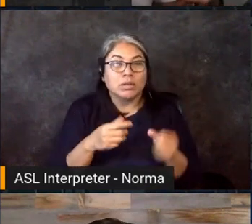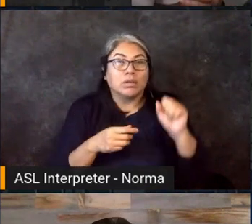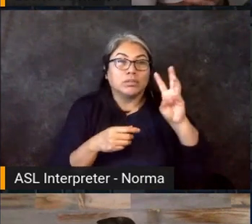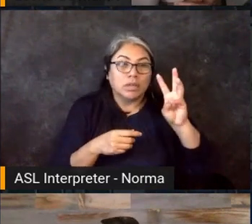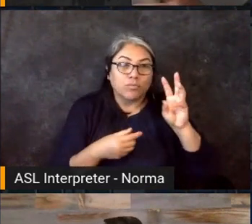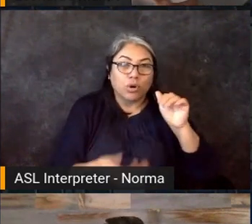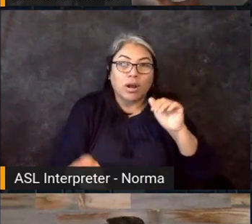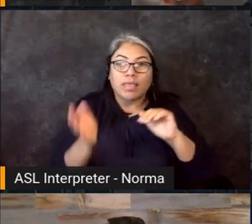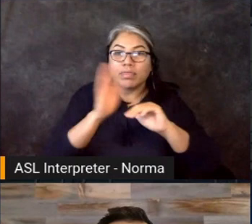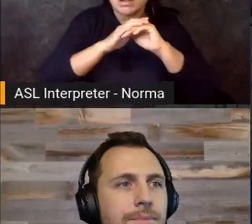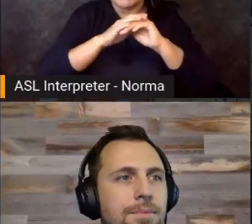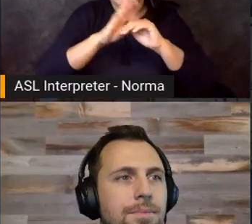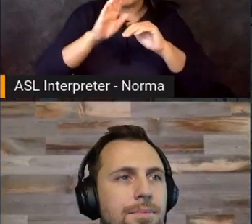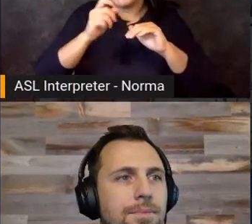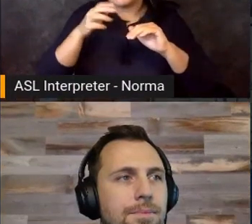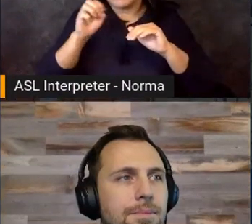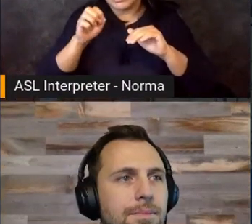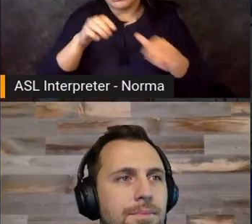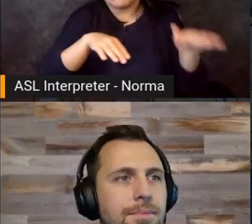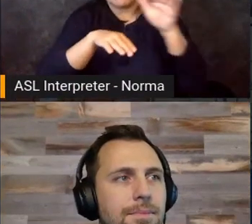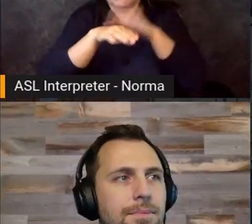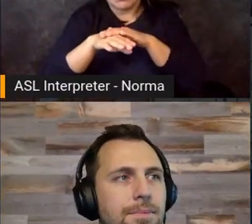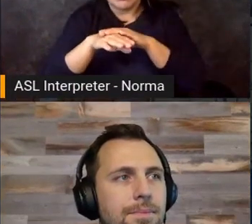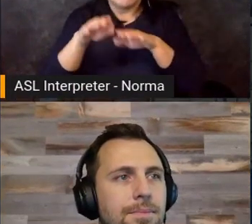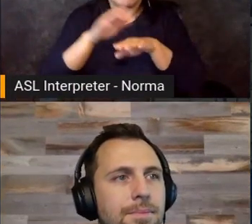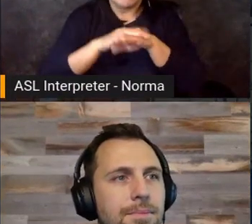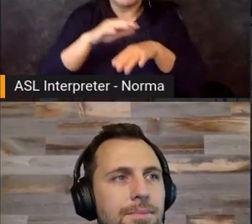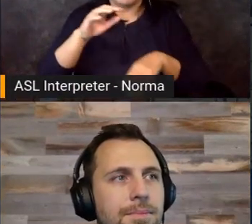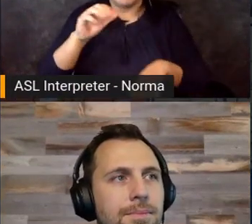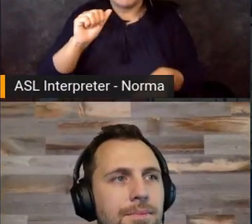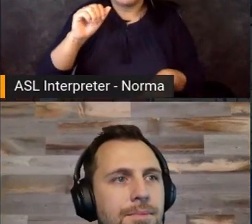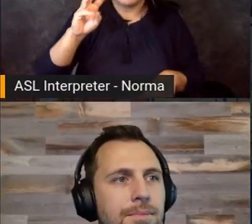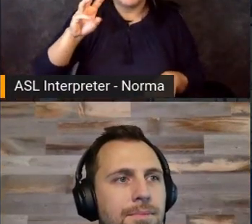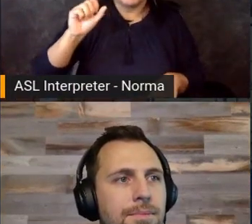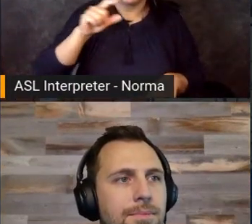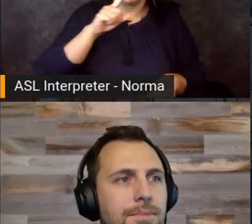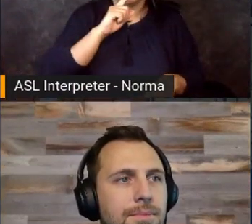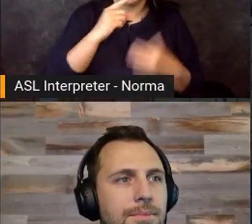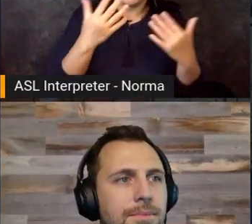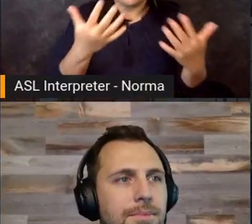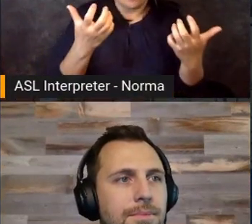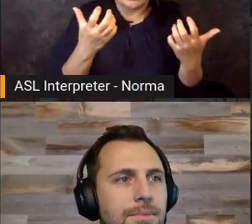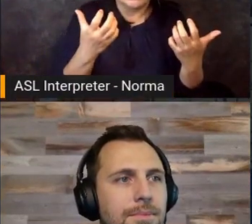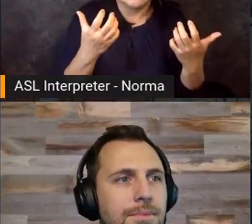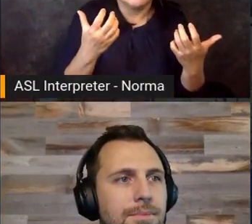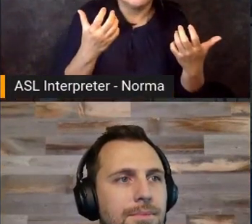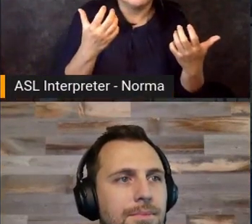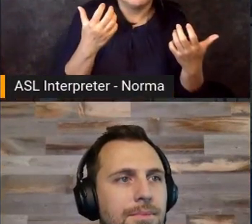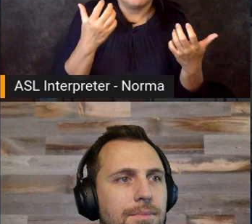vSphere, some others on bare metal, some others on AWS. You really, really want to